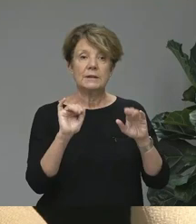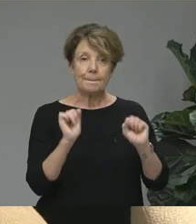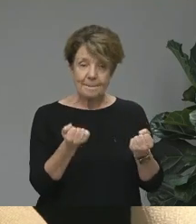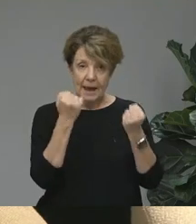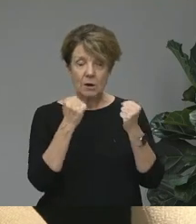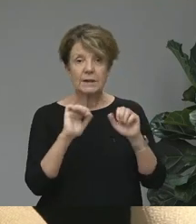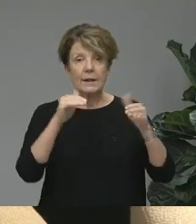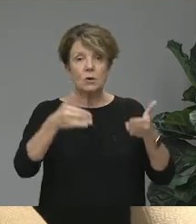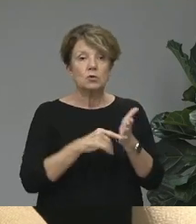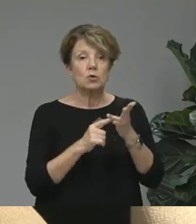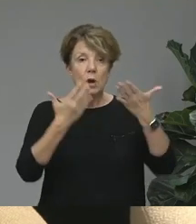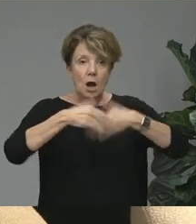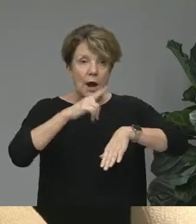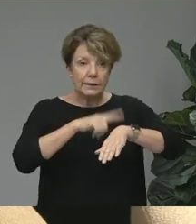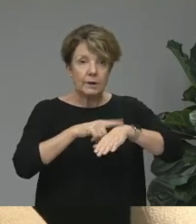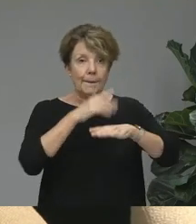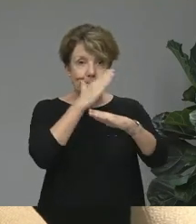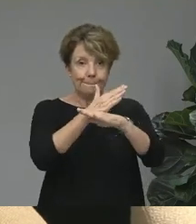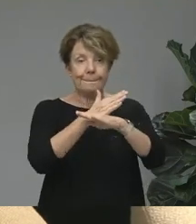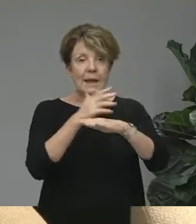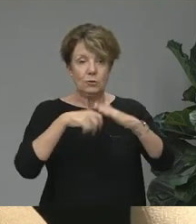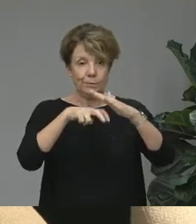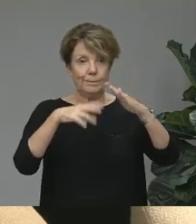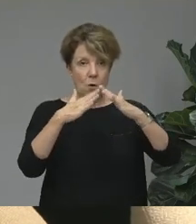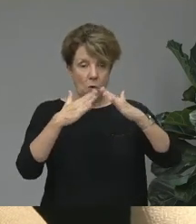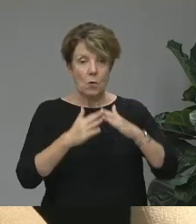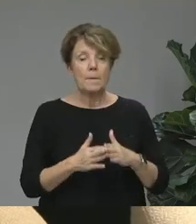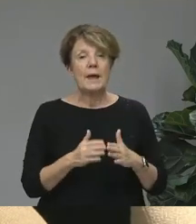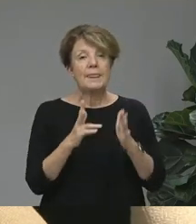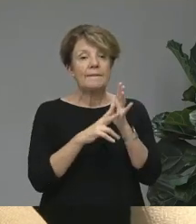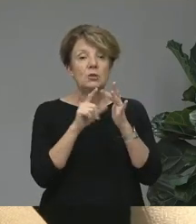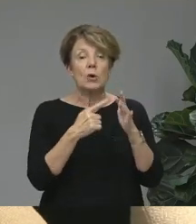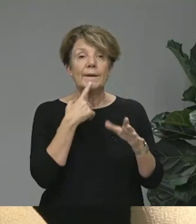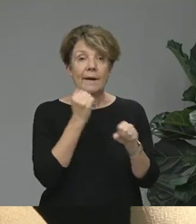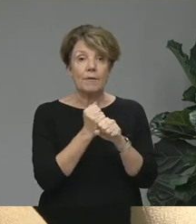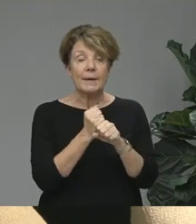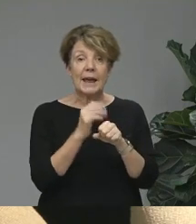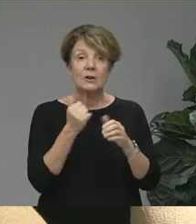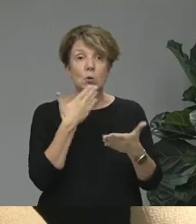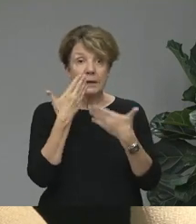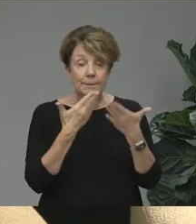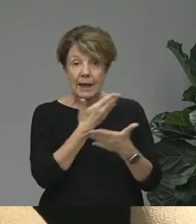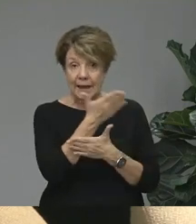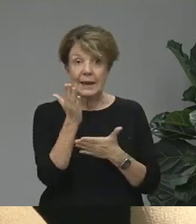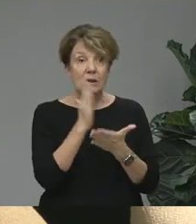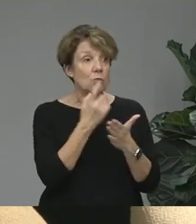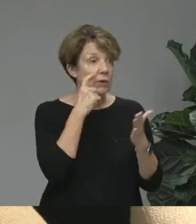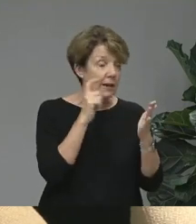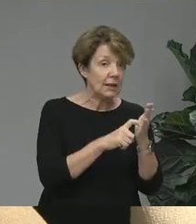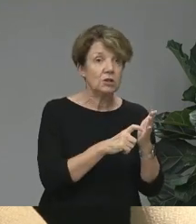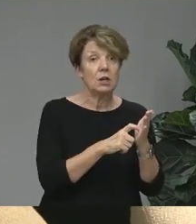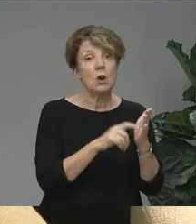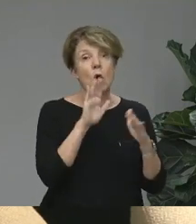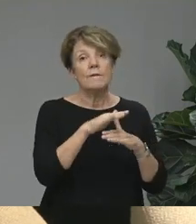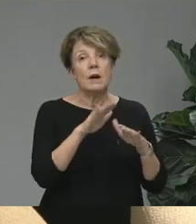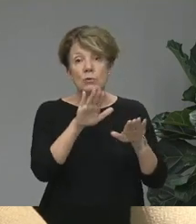introduction of a nighttime curfew, the Victorian government had to explain transparently that there was a recognition of restriction of rights and that,